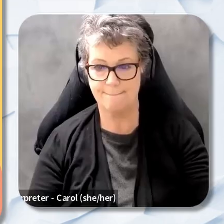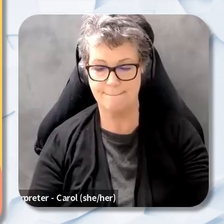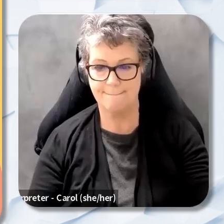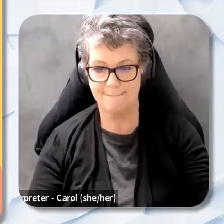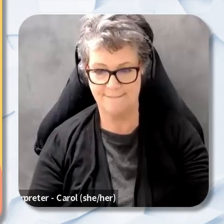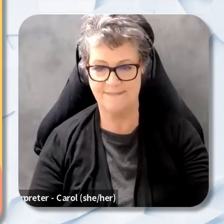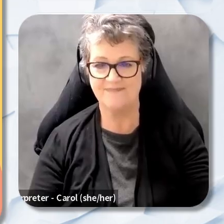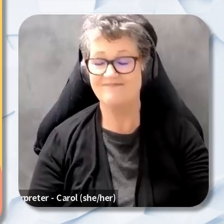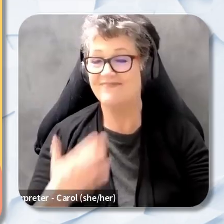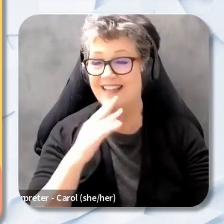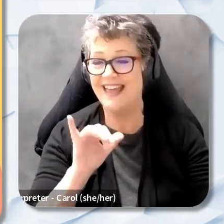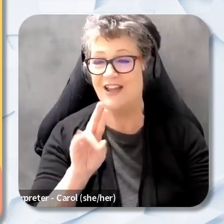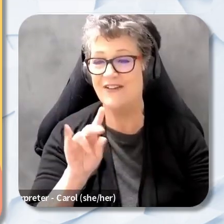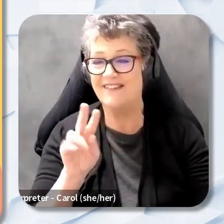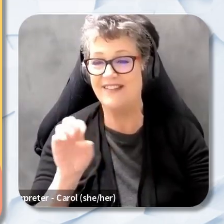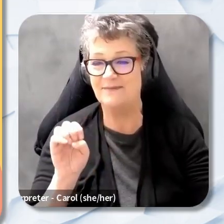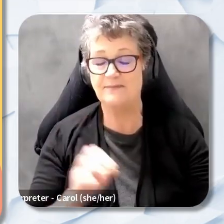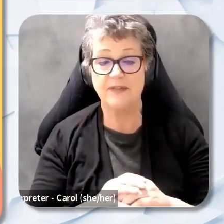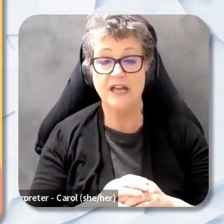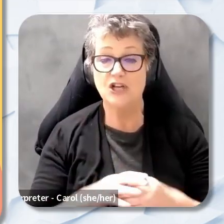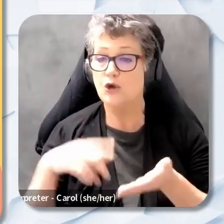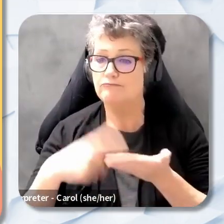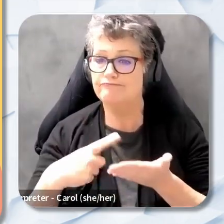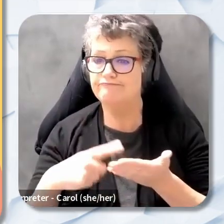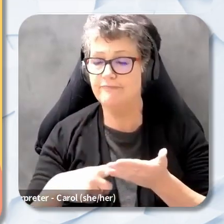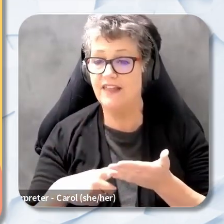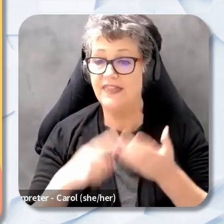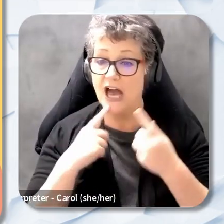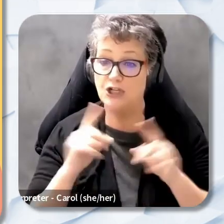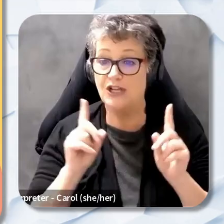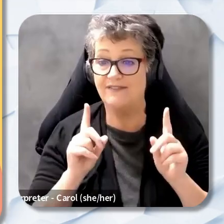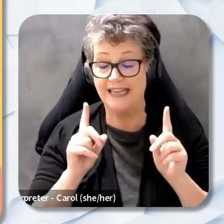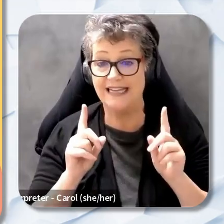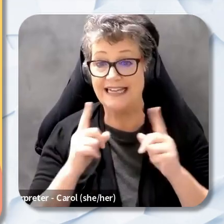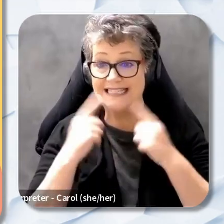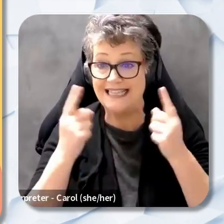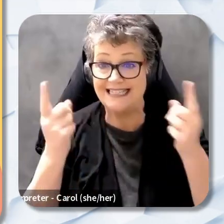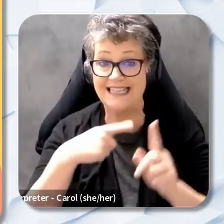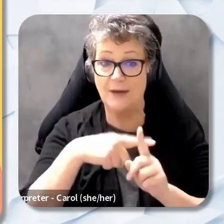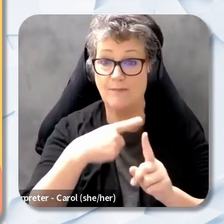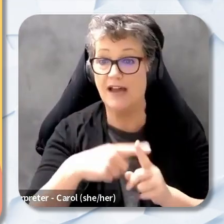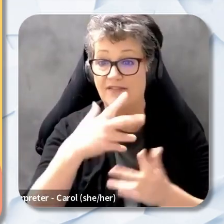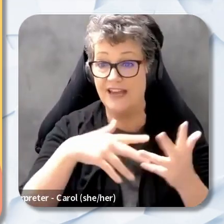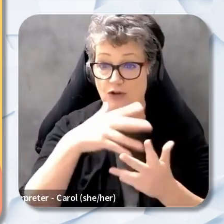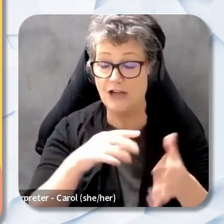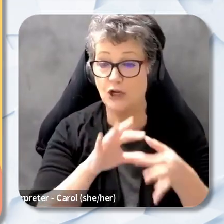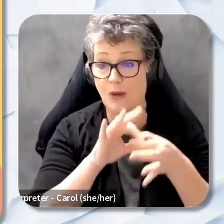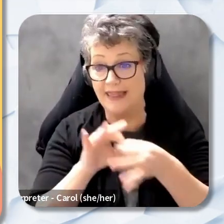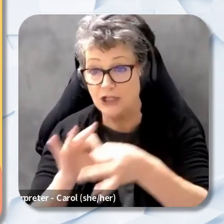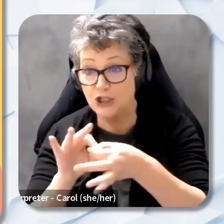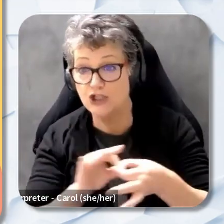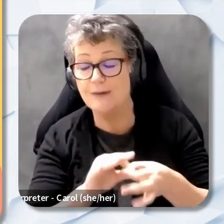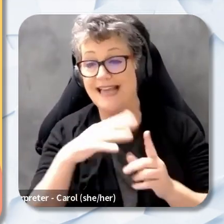All right, thank you, Yvette. So now let's discuss the Achieving Success in Positive Interactions, Relationships,